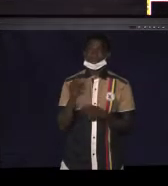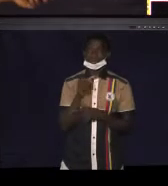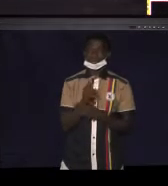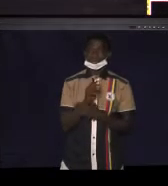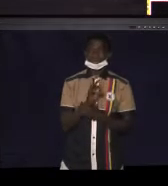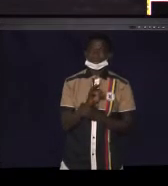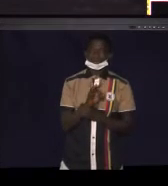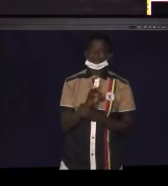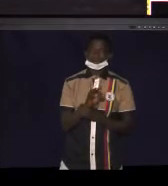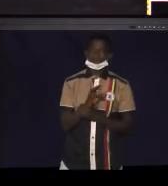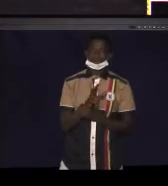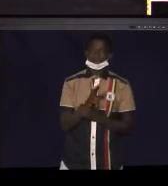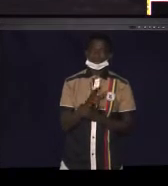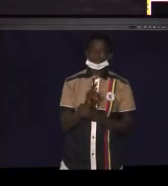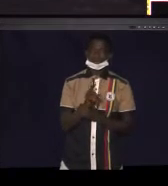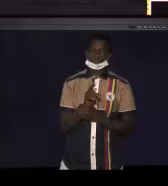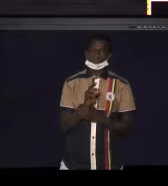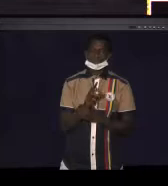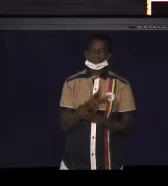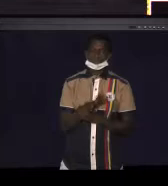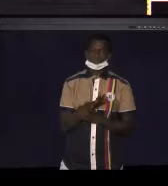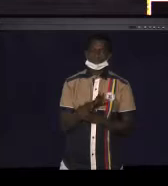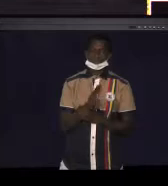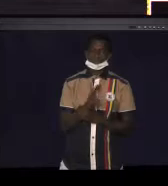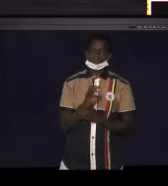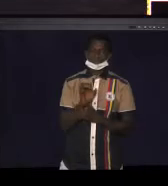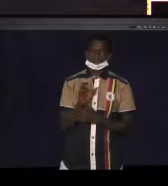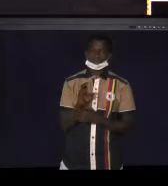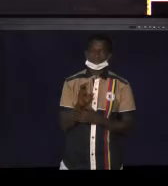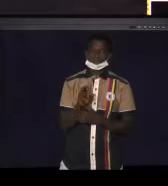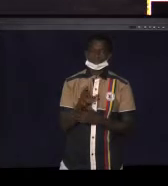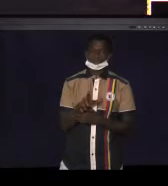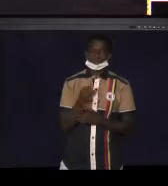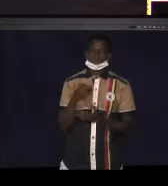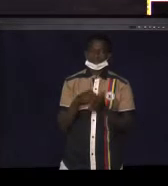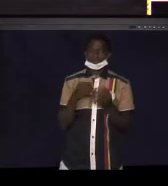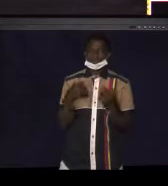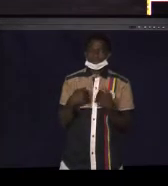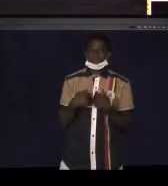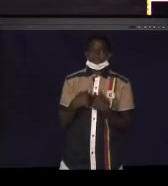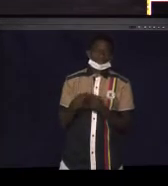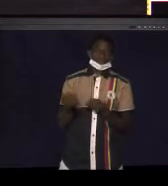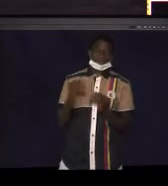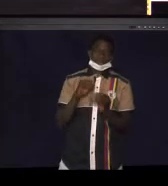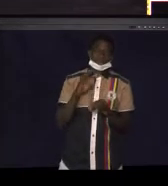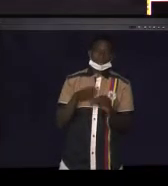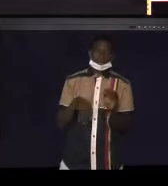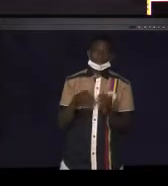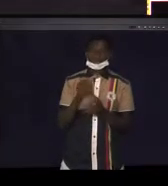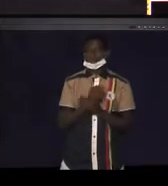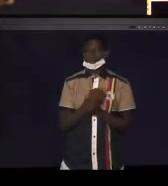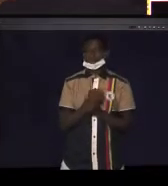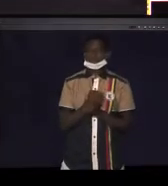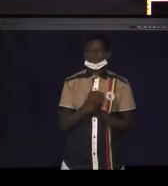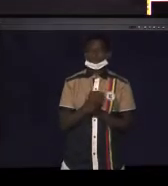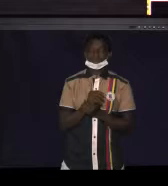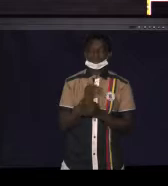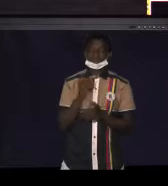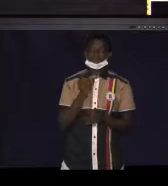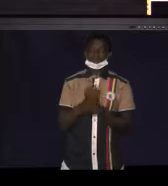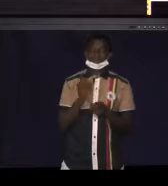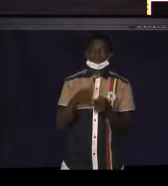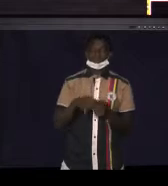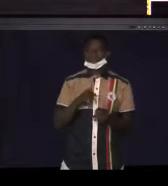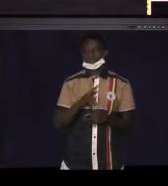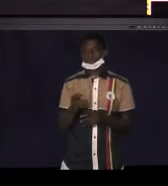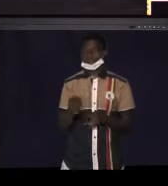liters, 152 centiliters, because 152 centiliters already has, is already in excess of 1 liter. So you just regroup the